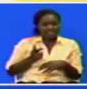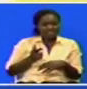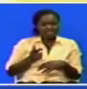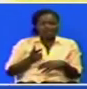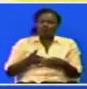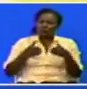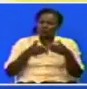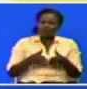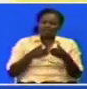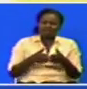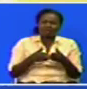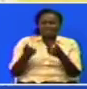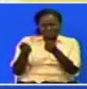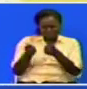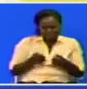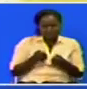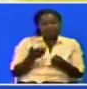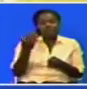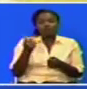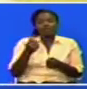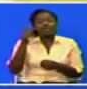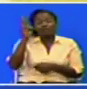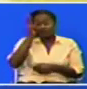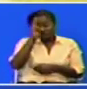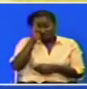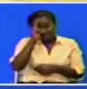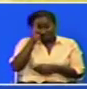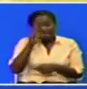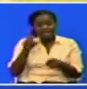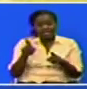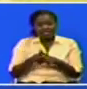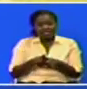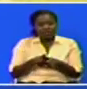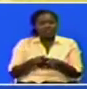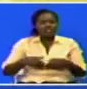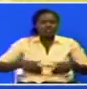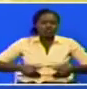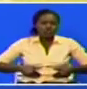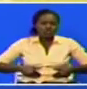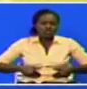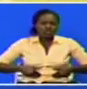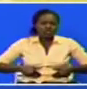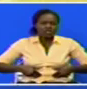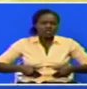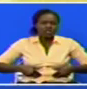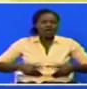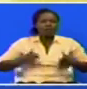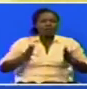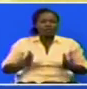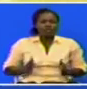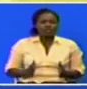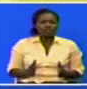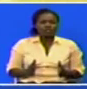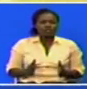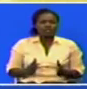sexually assaulted, raped, and we also have another case of a youthful person